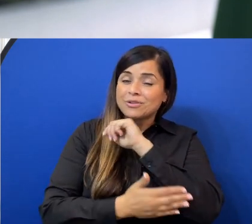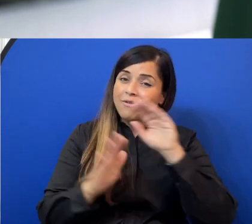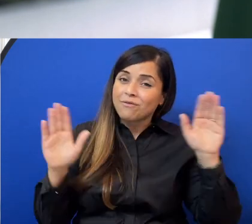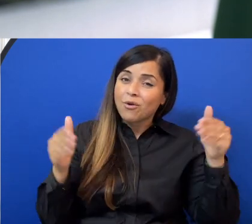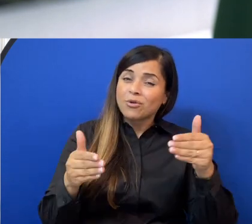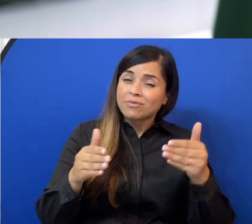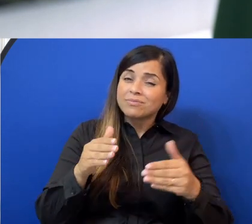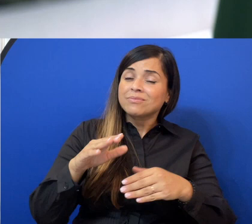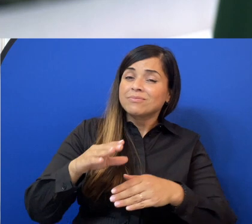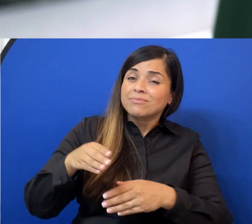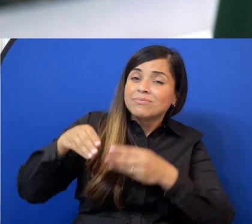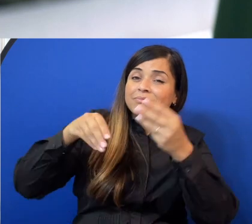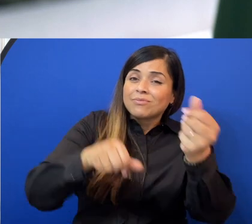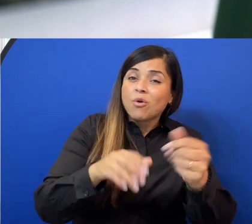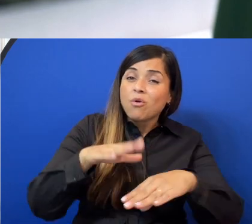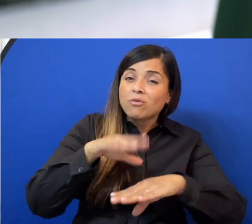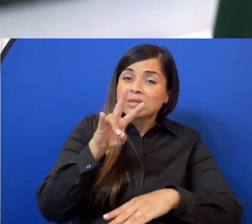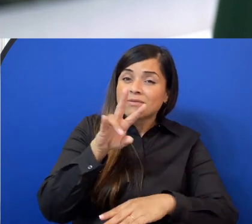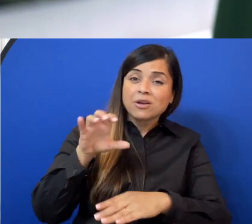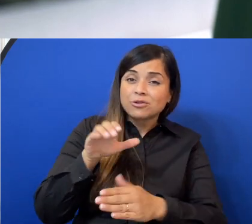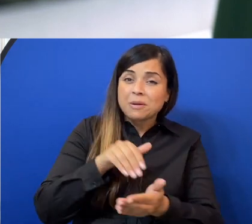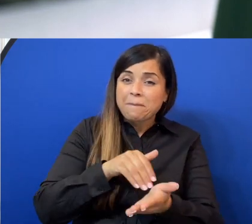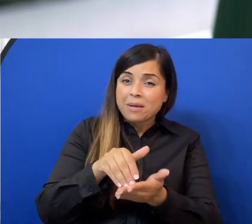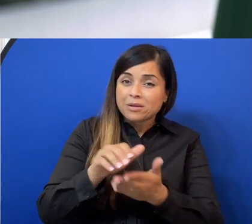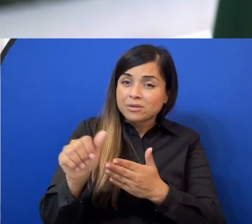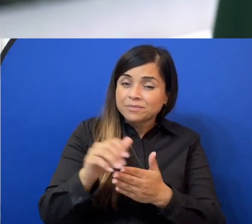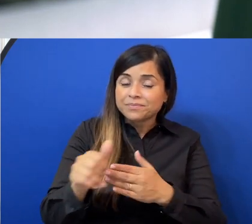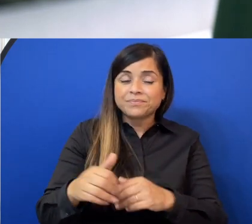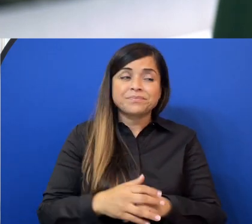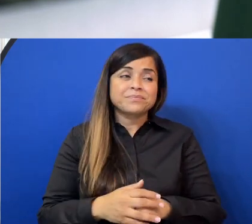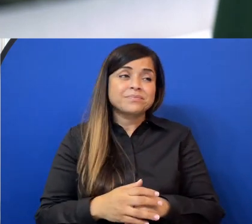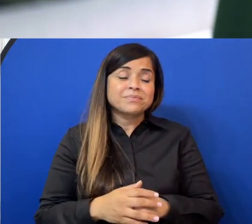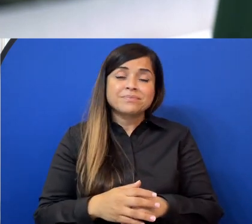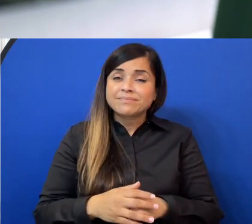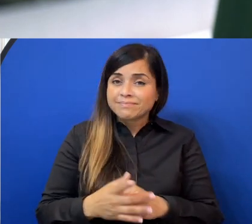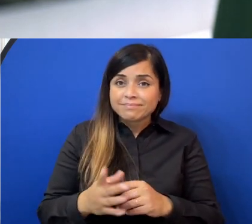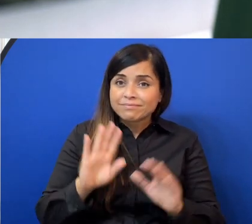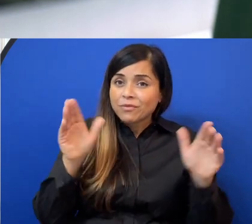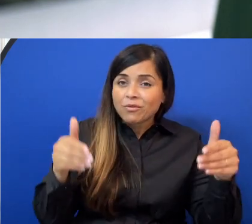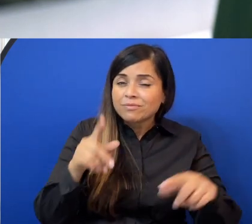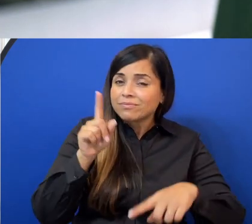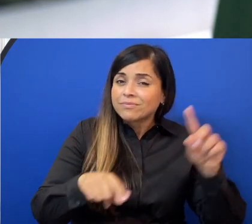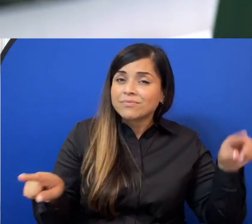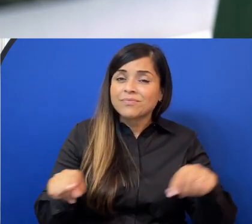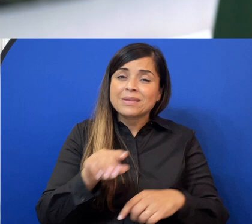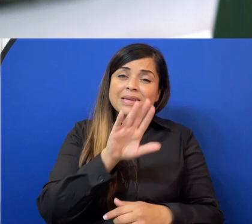health and empowerment in Central Asia, to education in Eastern and Southern Africa,